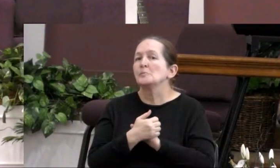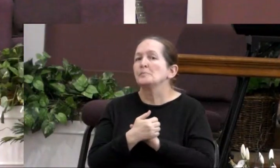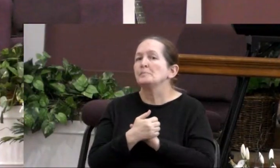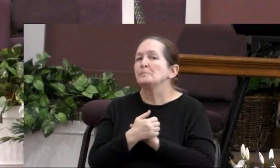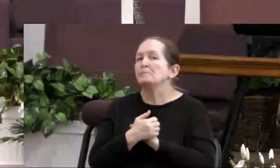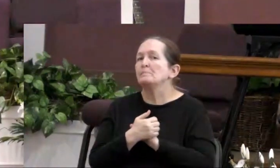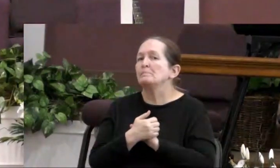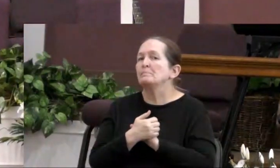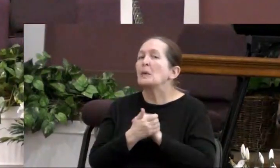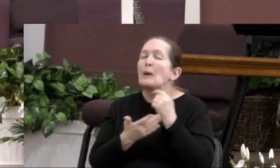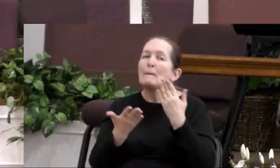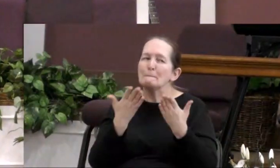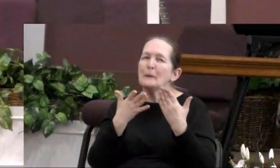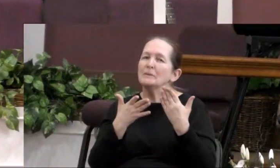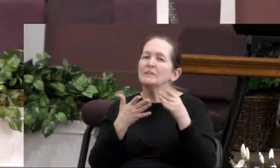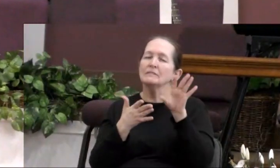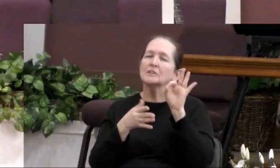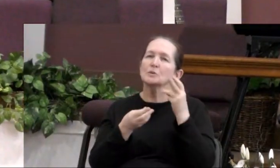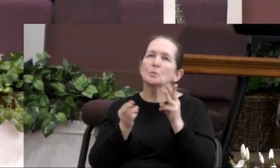and maybe find a way to help?